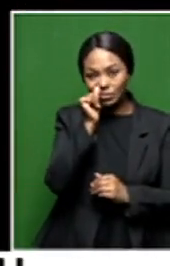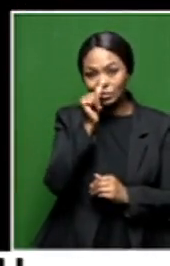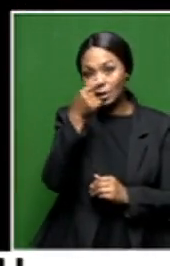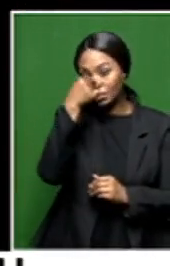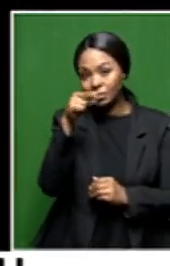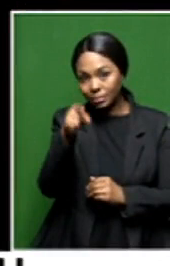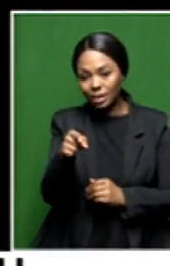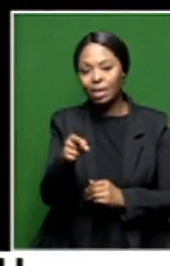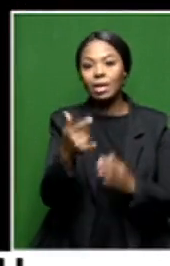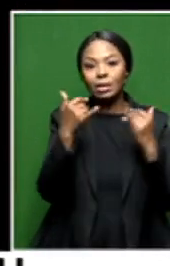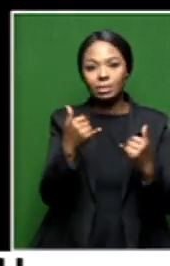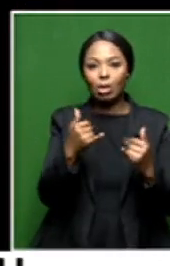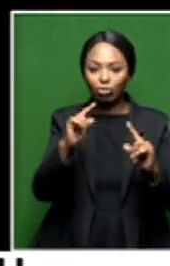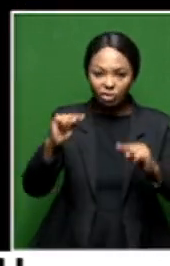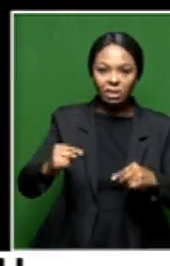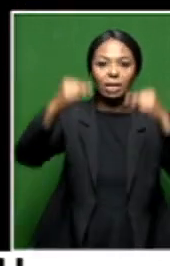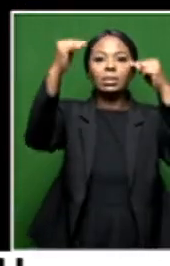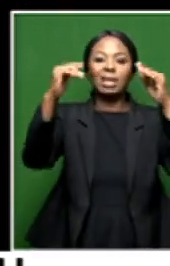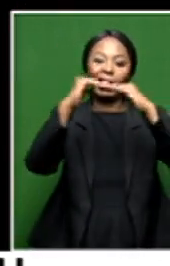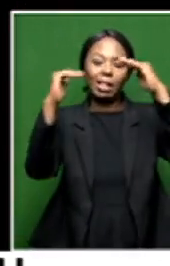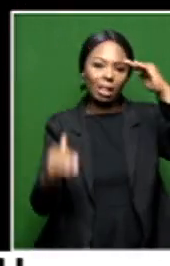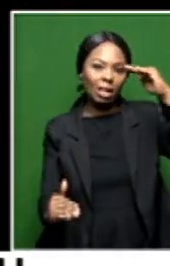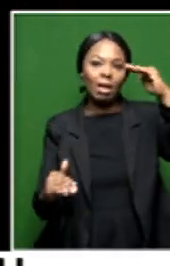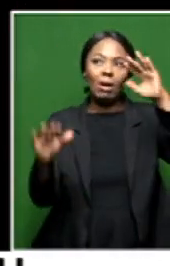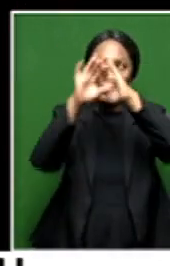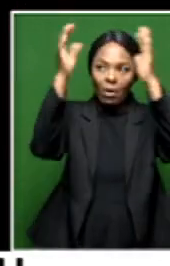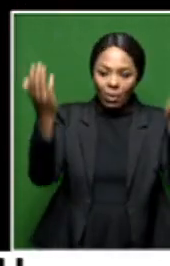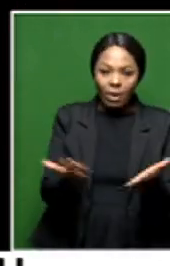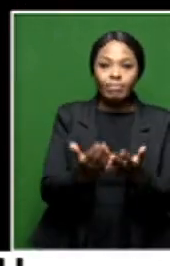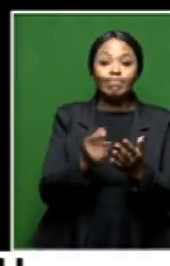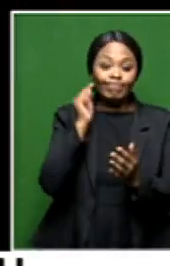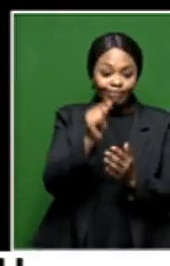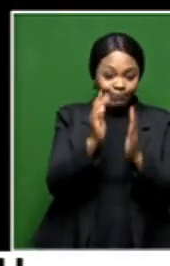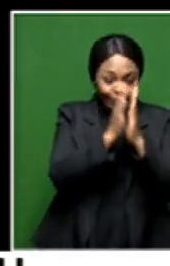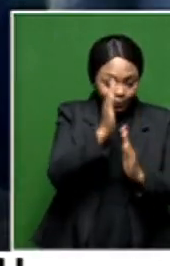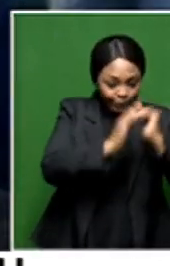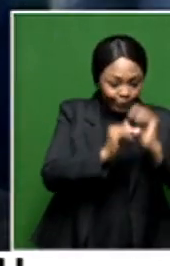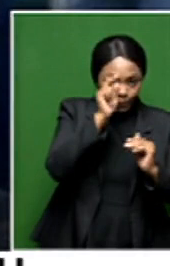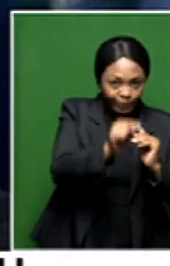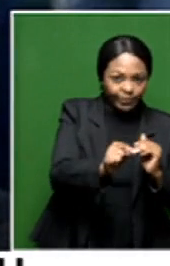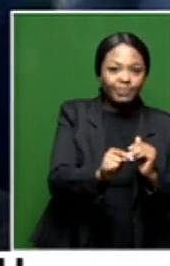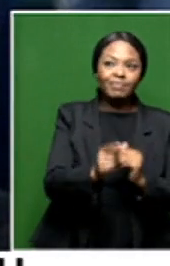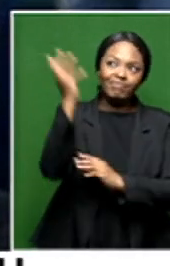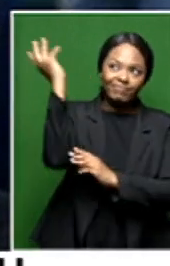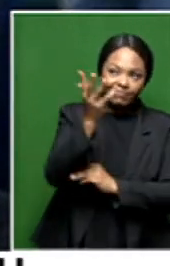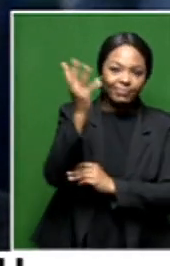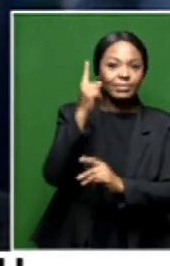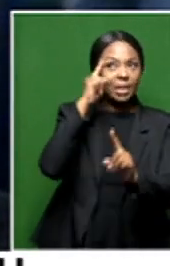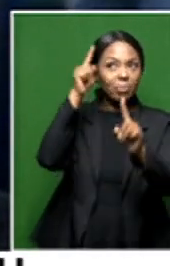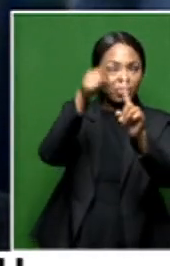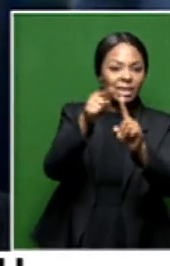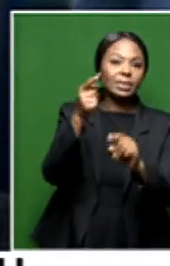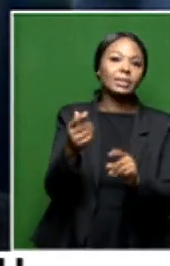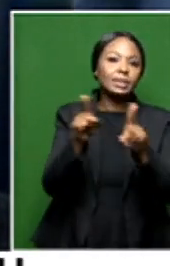and challenged the injustices of the world. It is in this cathedral where his ministry and his mission and